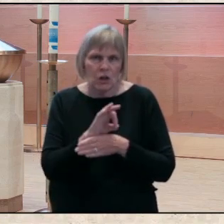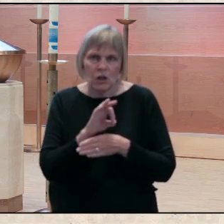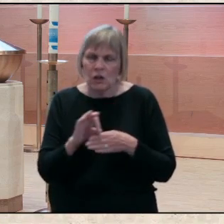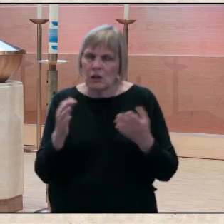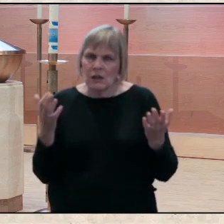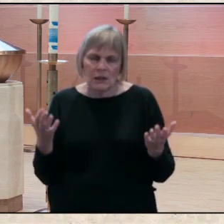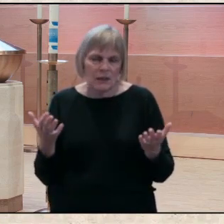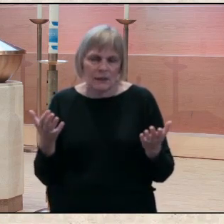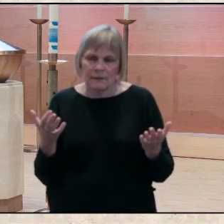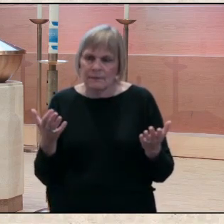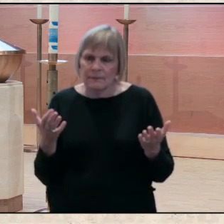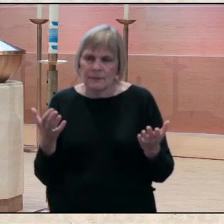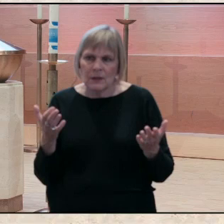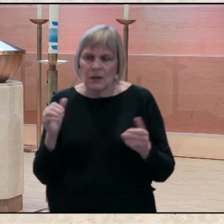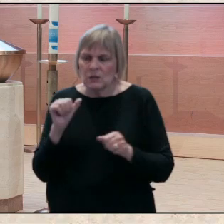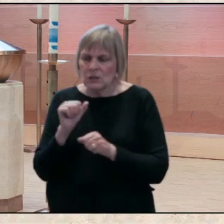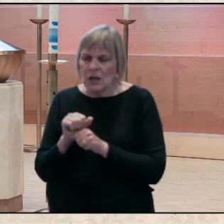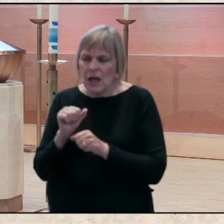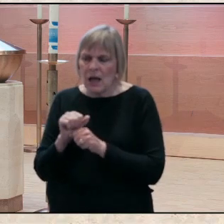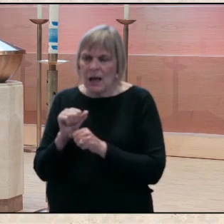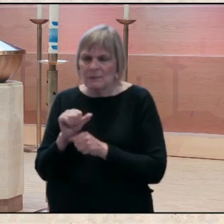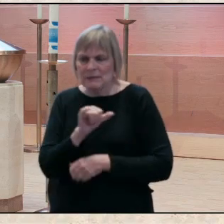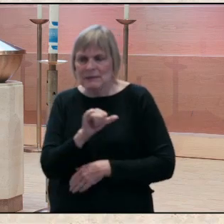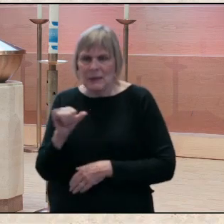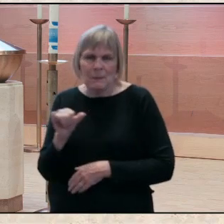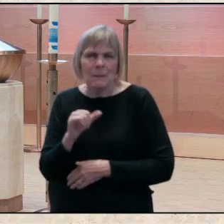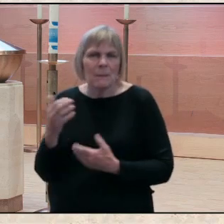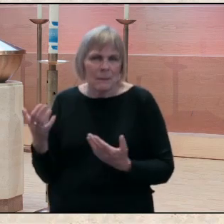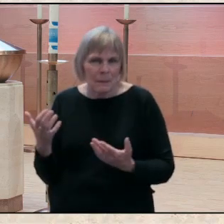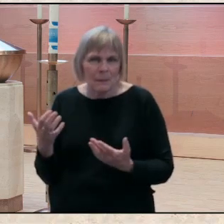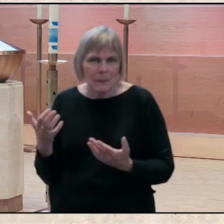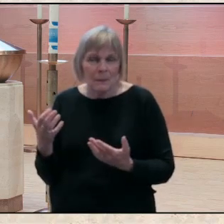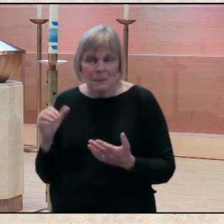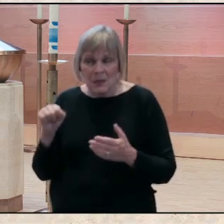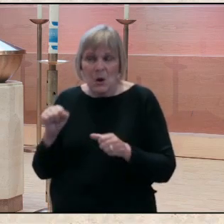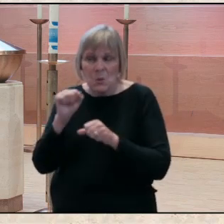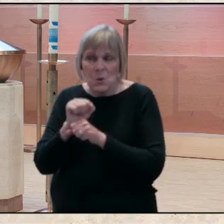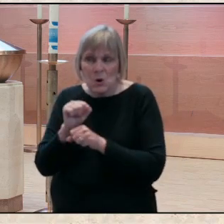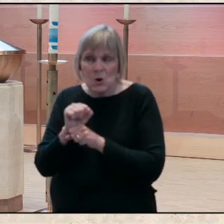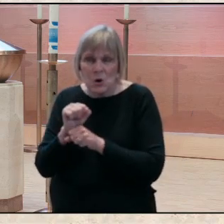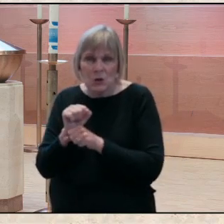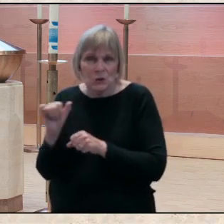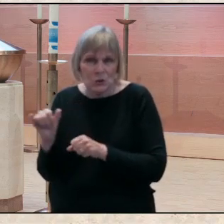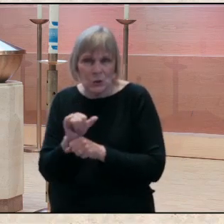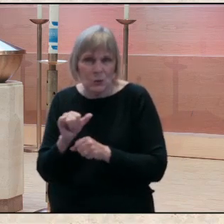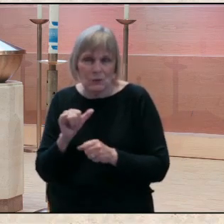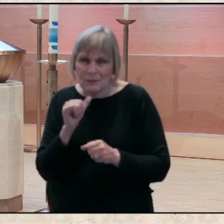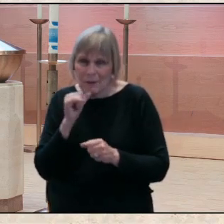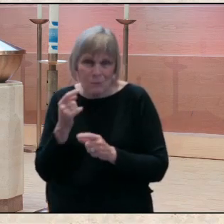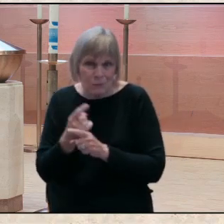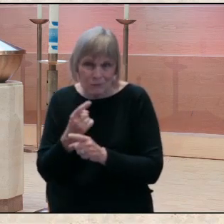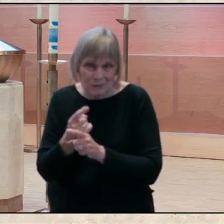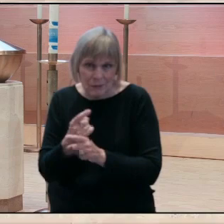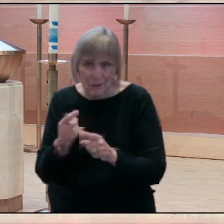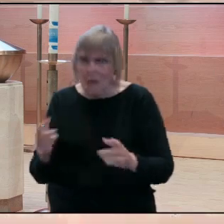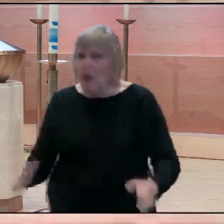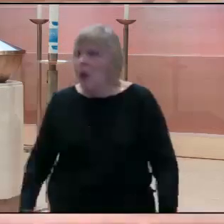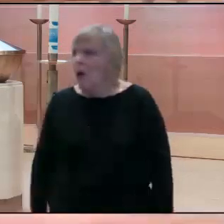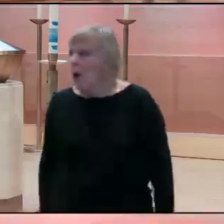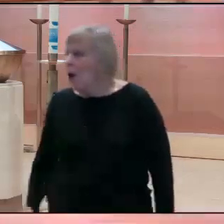to on-the-job relationships inadvertently reveals the ways in which work can be too."